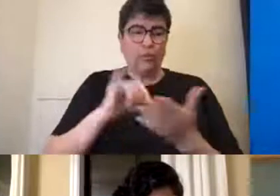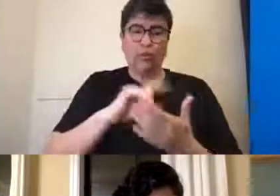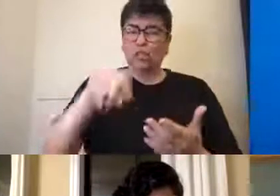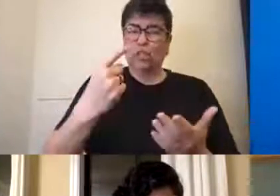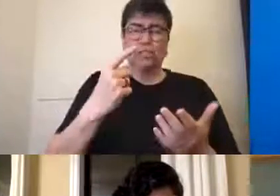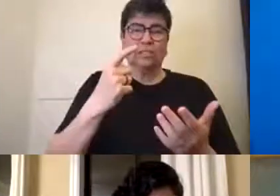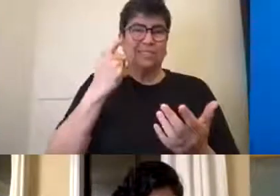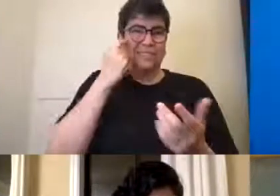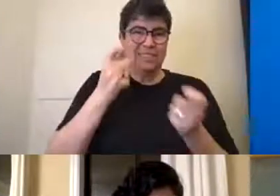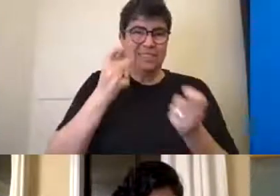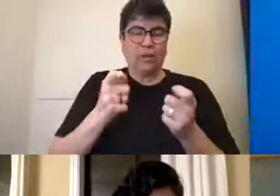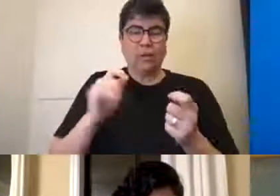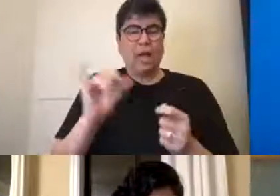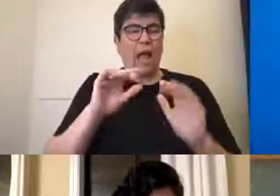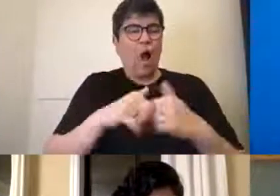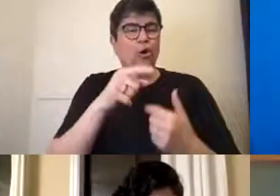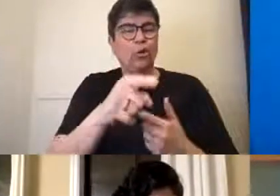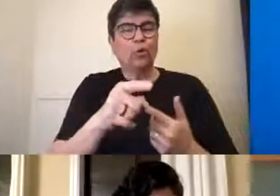dealt with, like, how do you